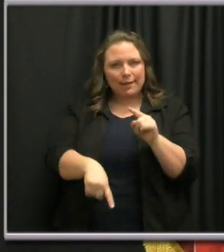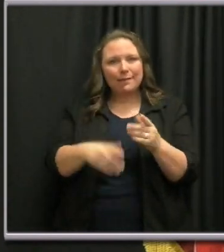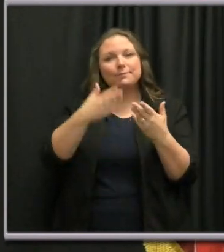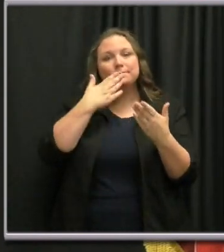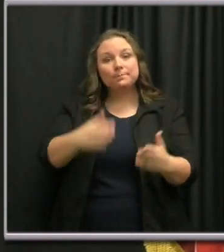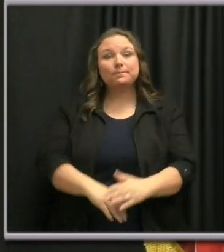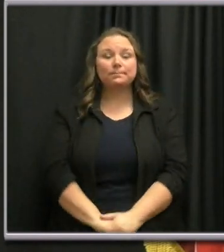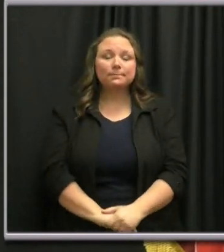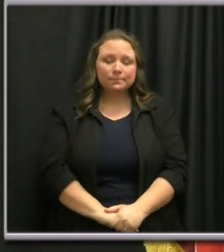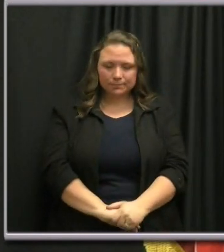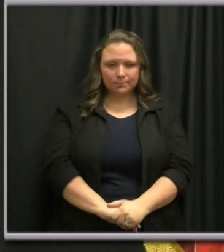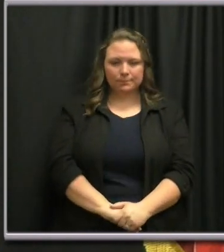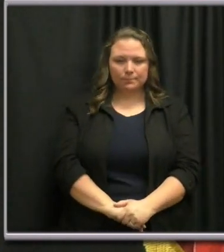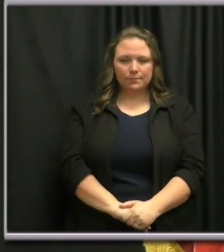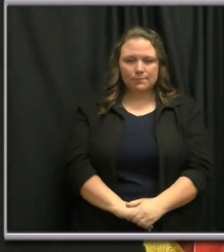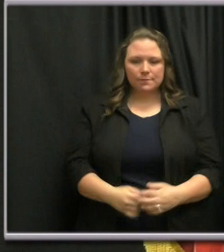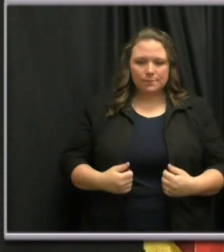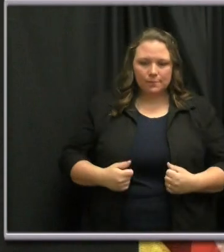Thank you.